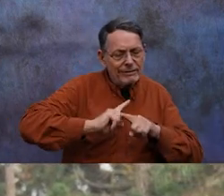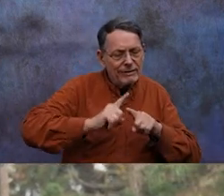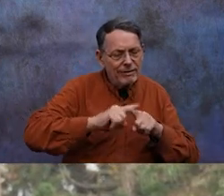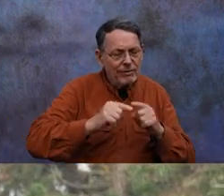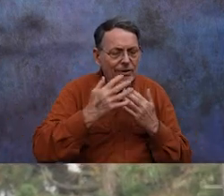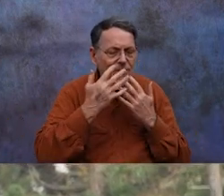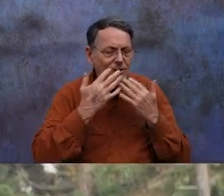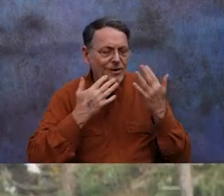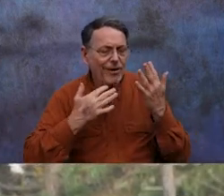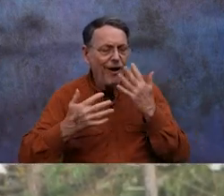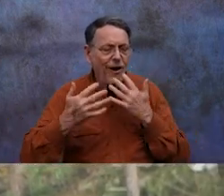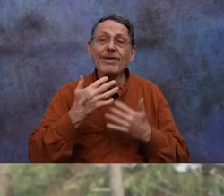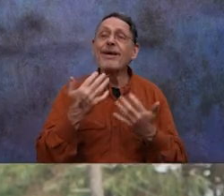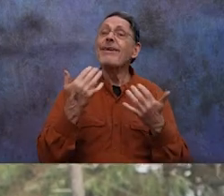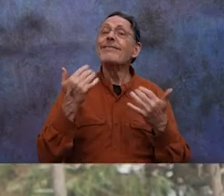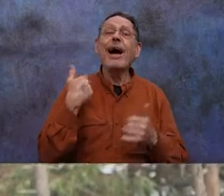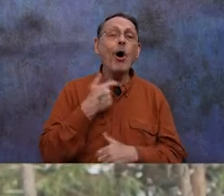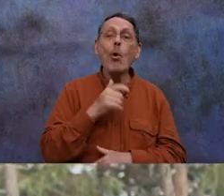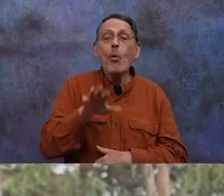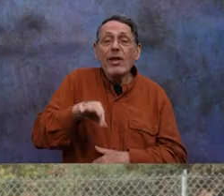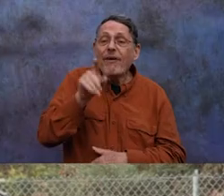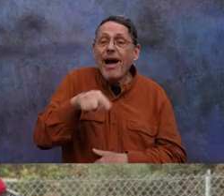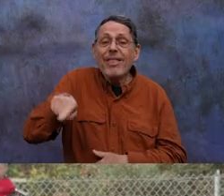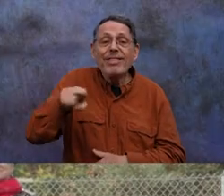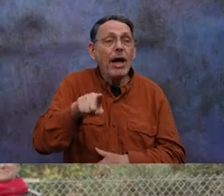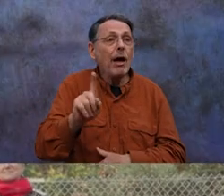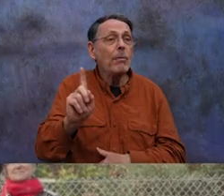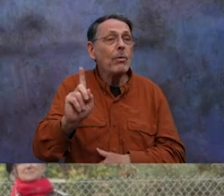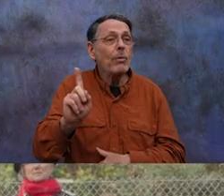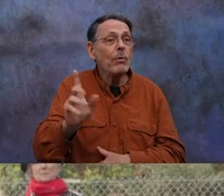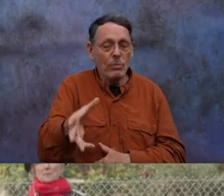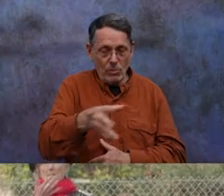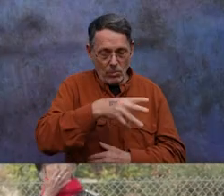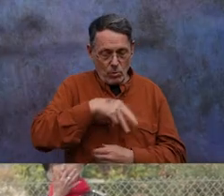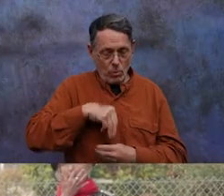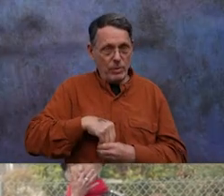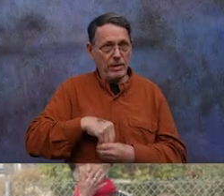gathering the colors. Now we find them